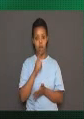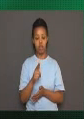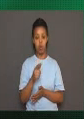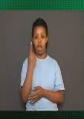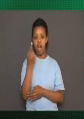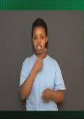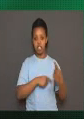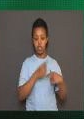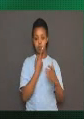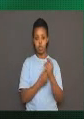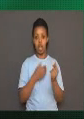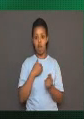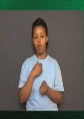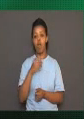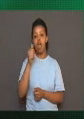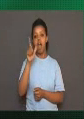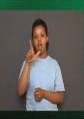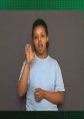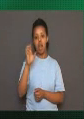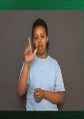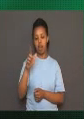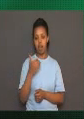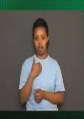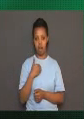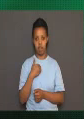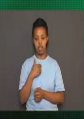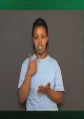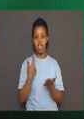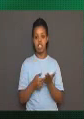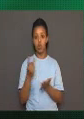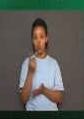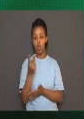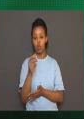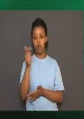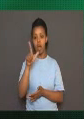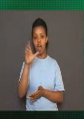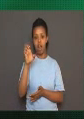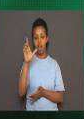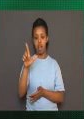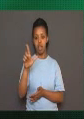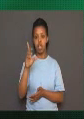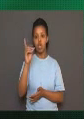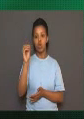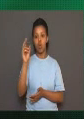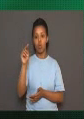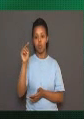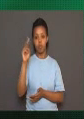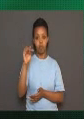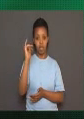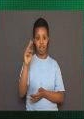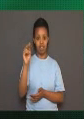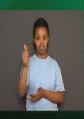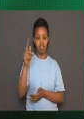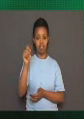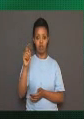gene that has two alleles. If both of the alleles are dominant, then